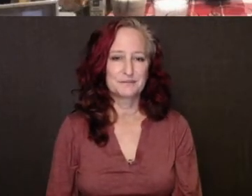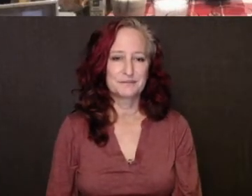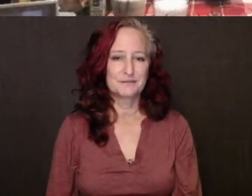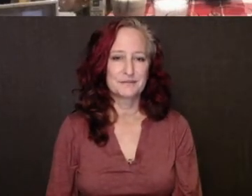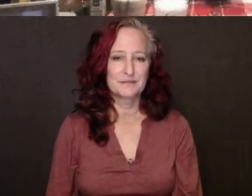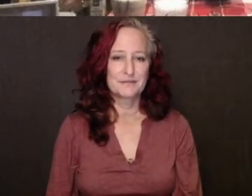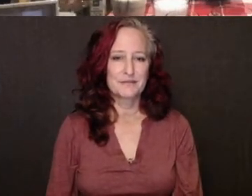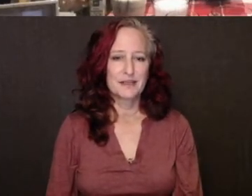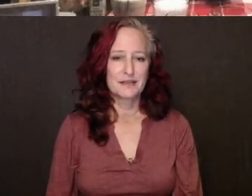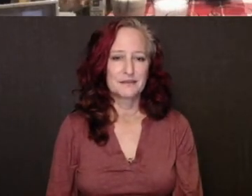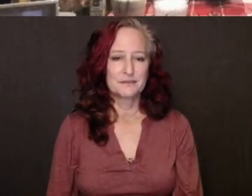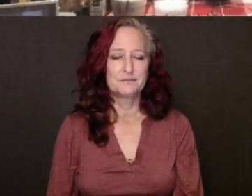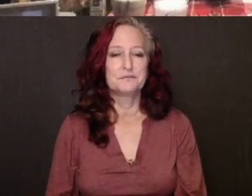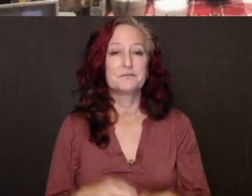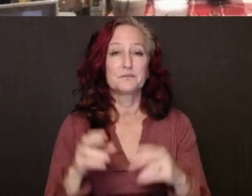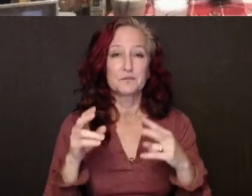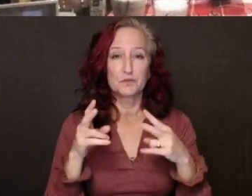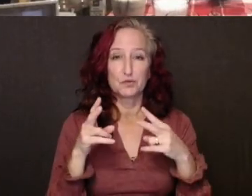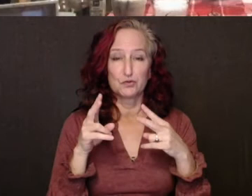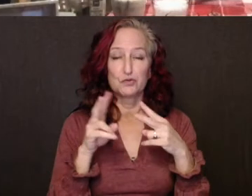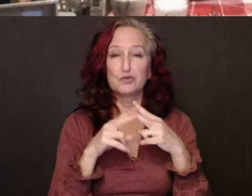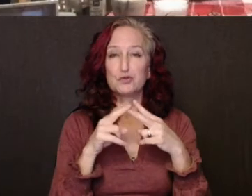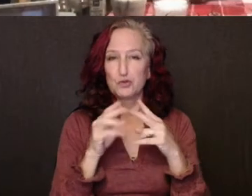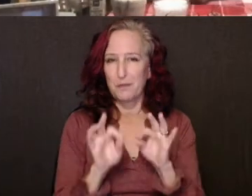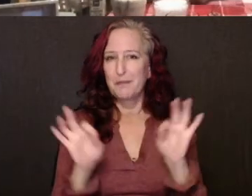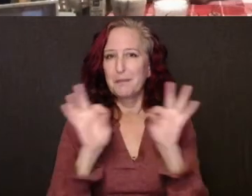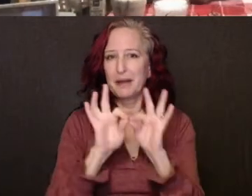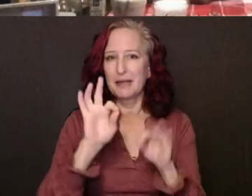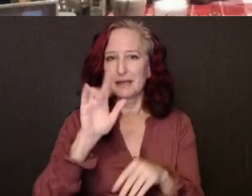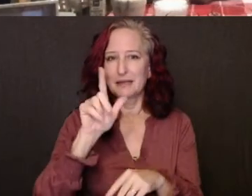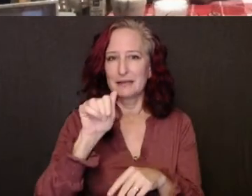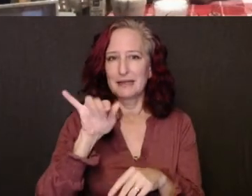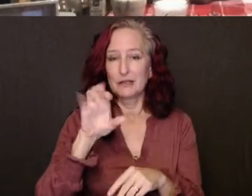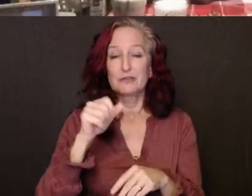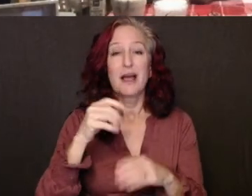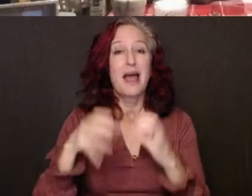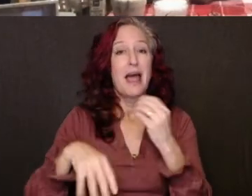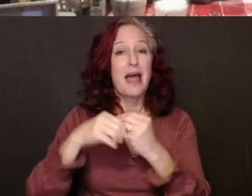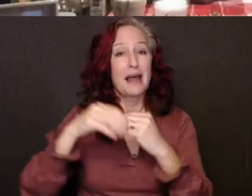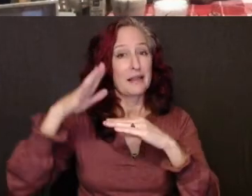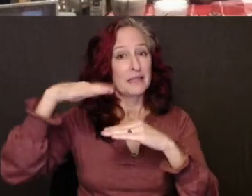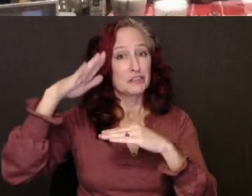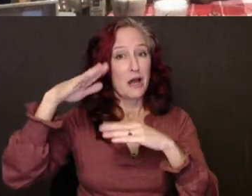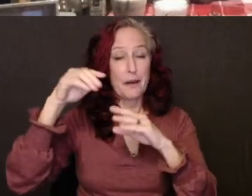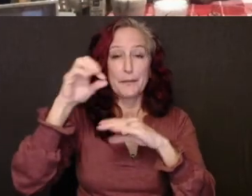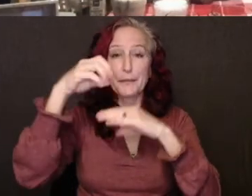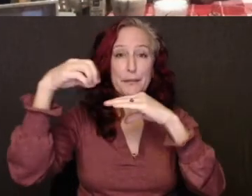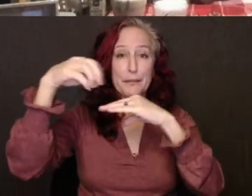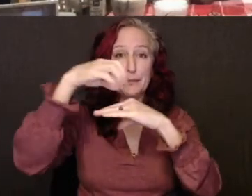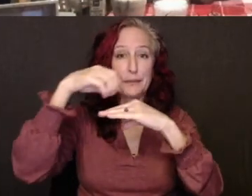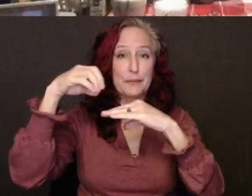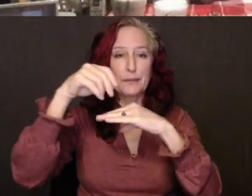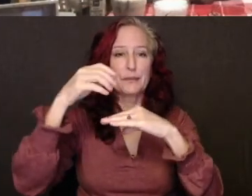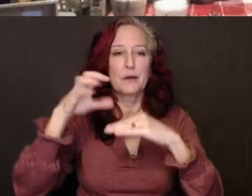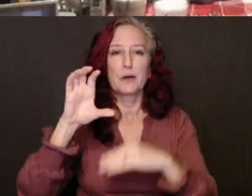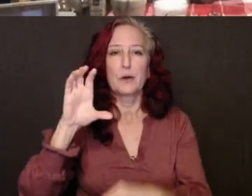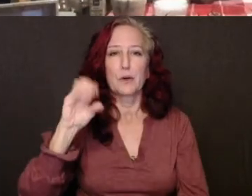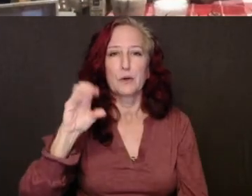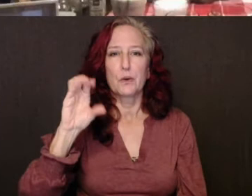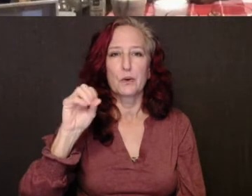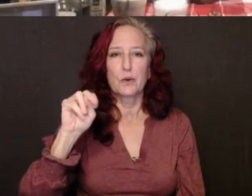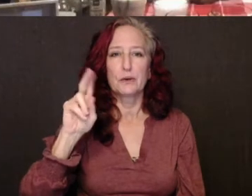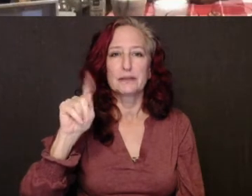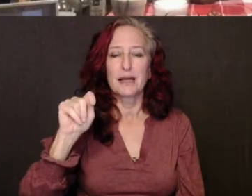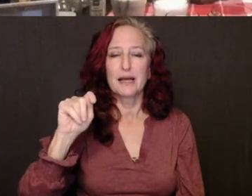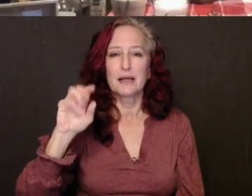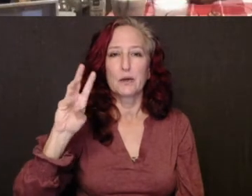think anything else would work out perfectly well. Yeah, it's like a wine glass or something. Oh, that's actually a good idea. Oh my god, yeah, we should do